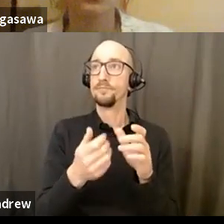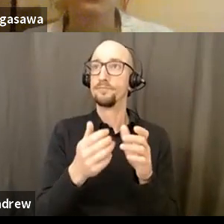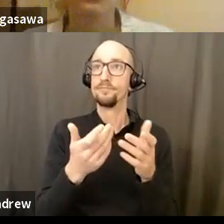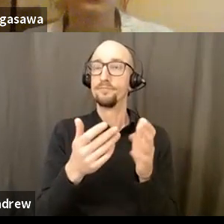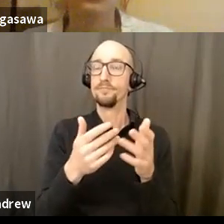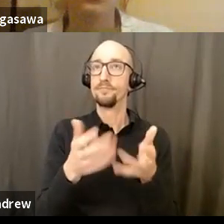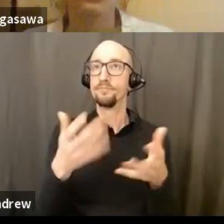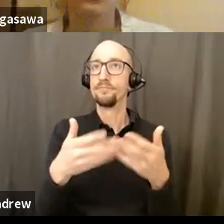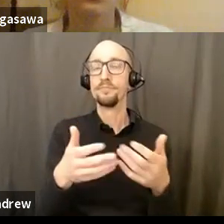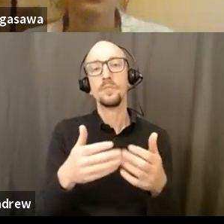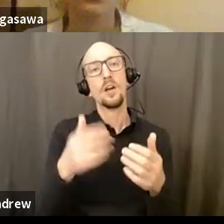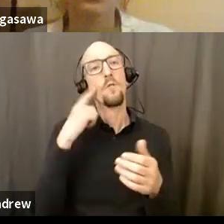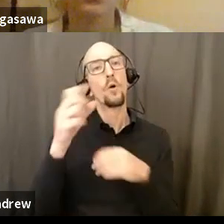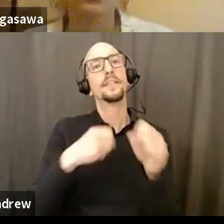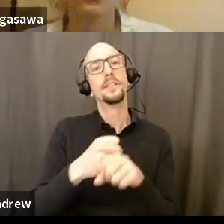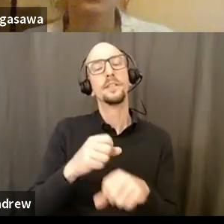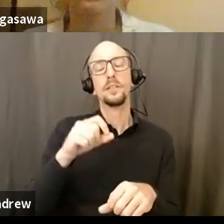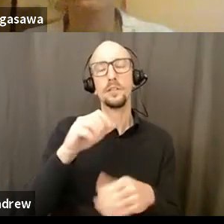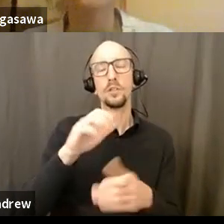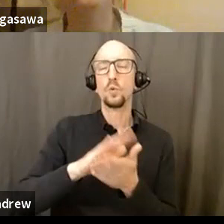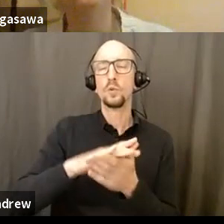for school year 20,